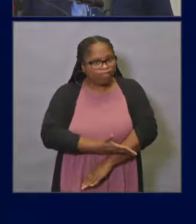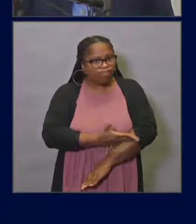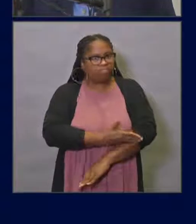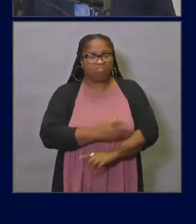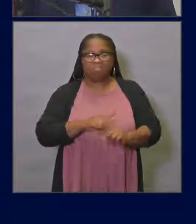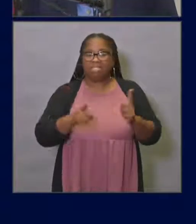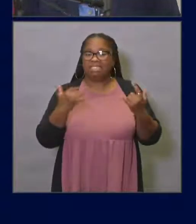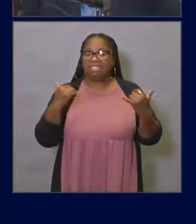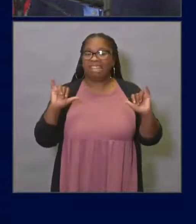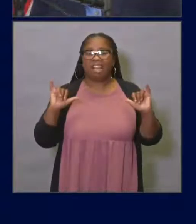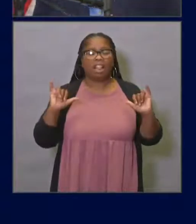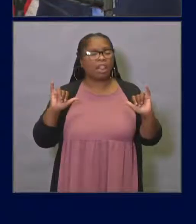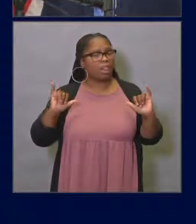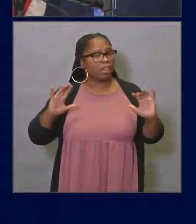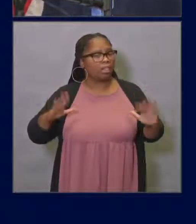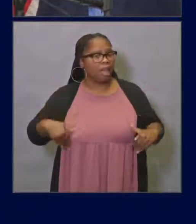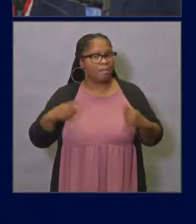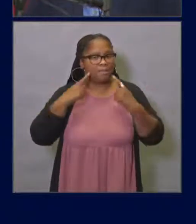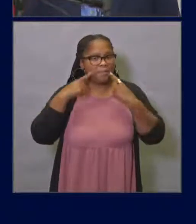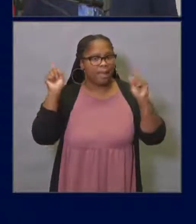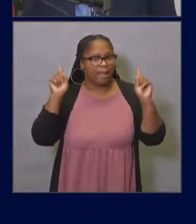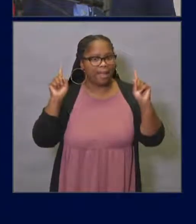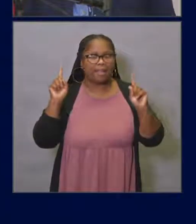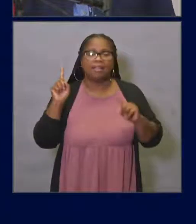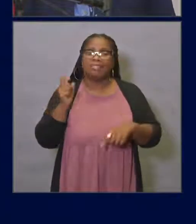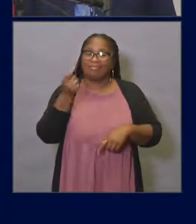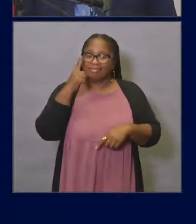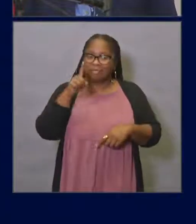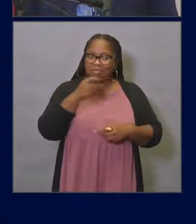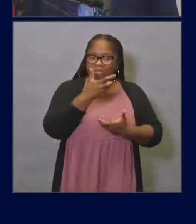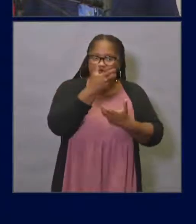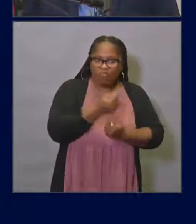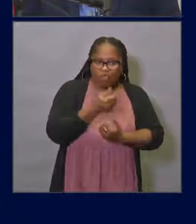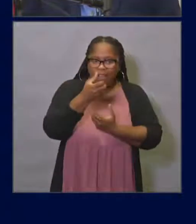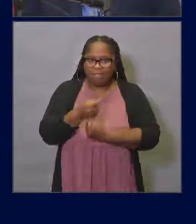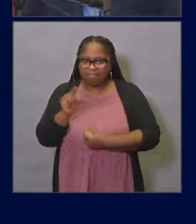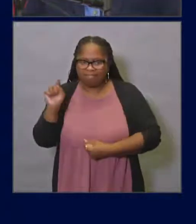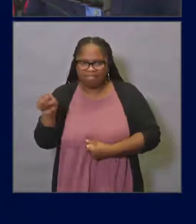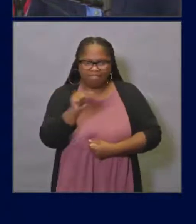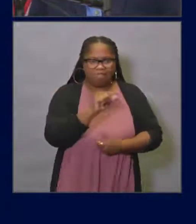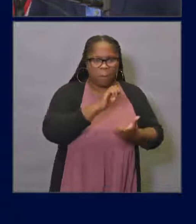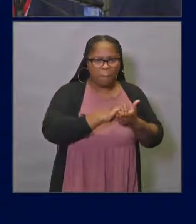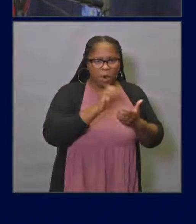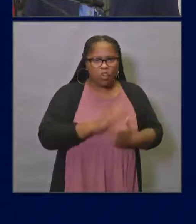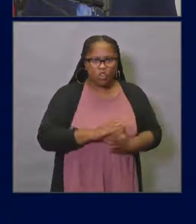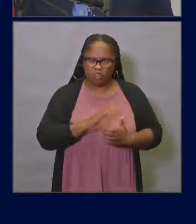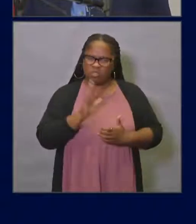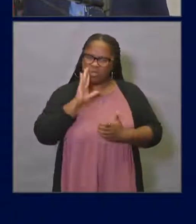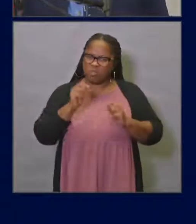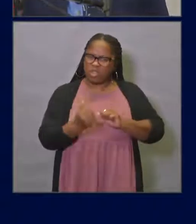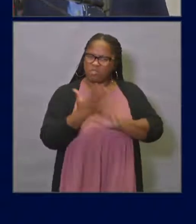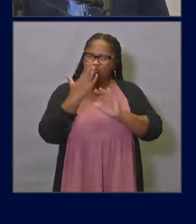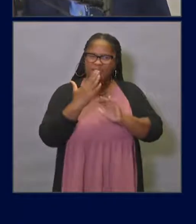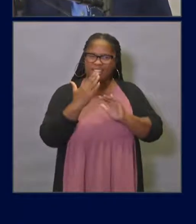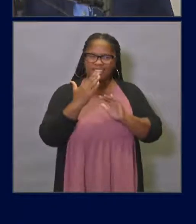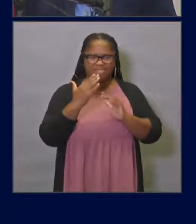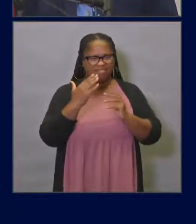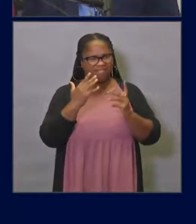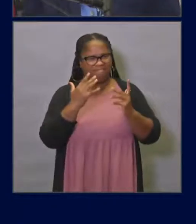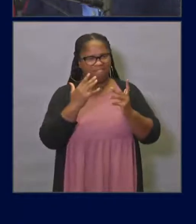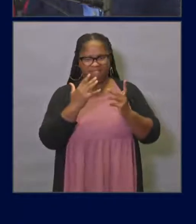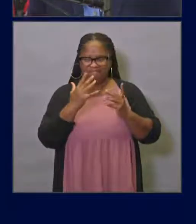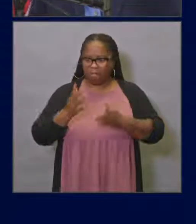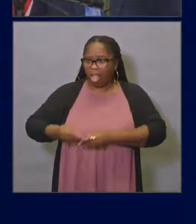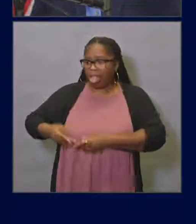gaps. And we'll need to do that work with trusted partners so that we can address the inequitable distribution of resources